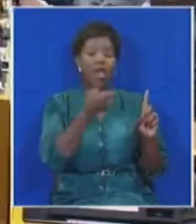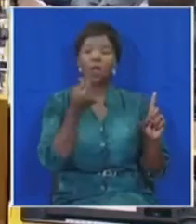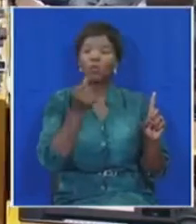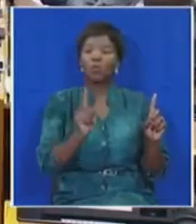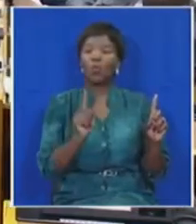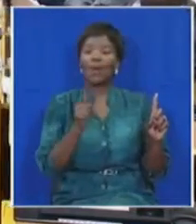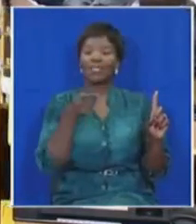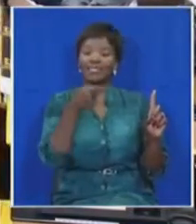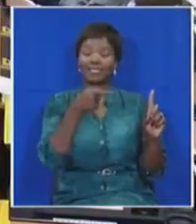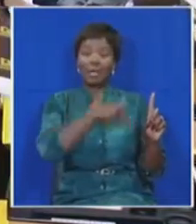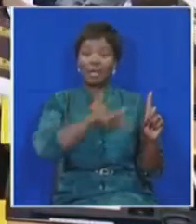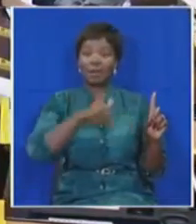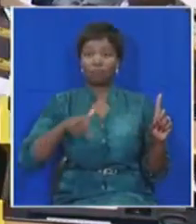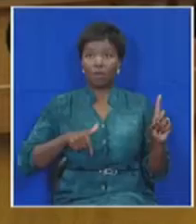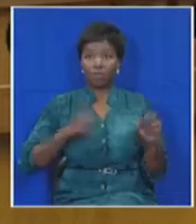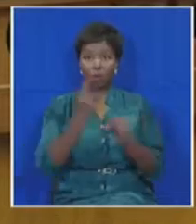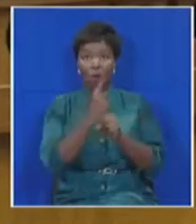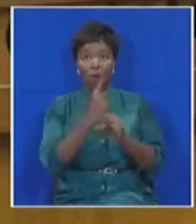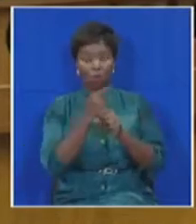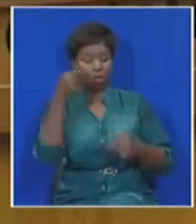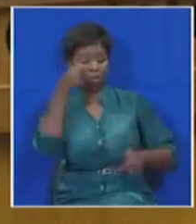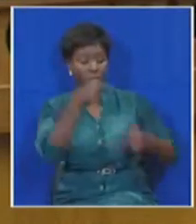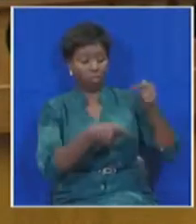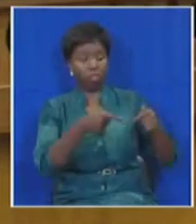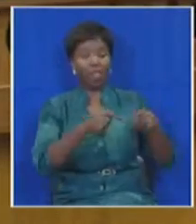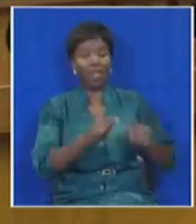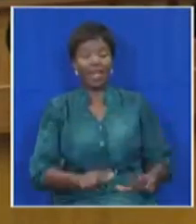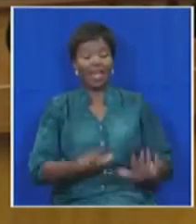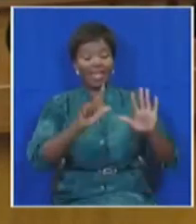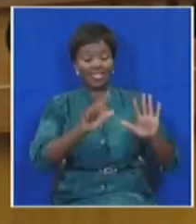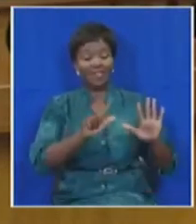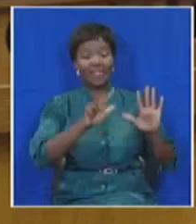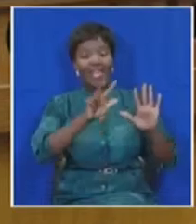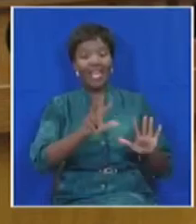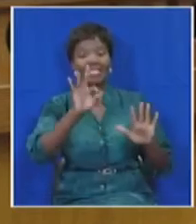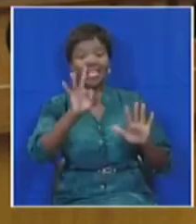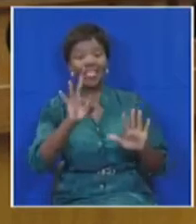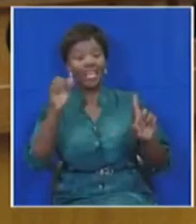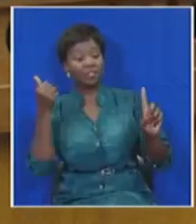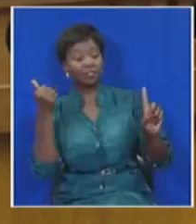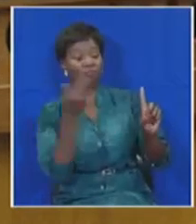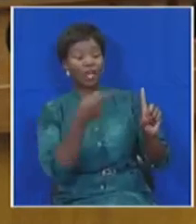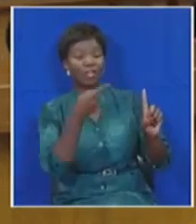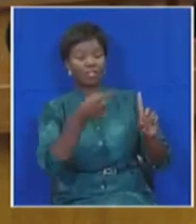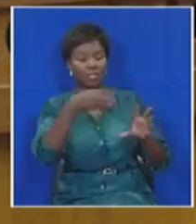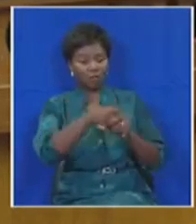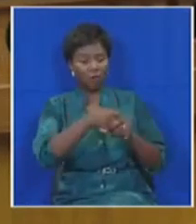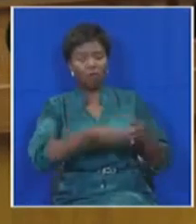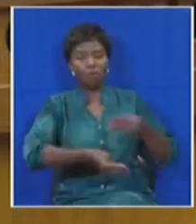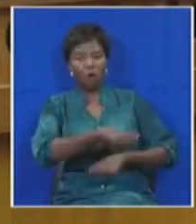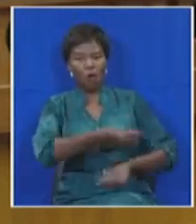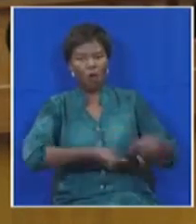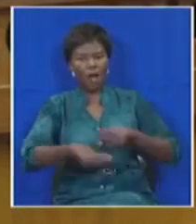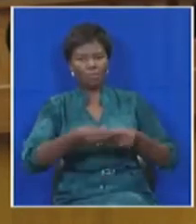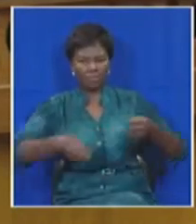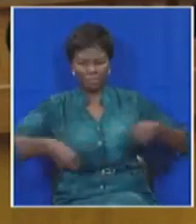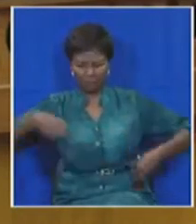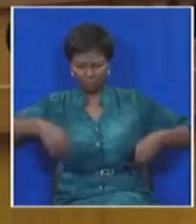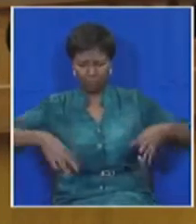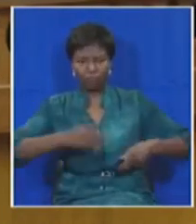president who stands accused of 783 charges of corruption, fraud,